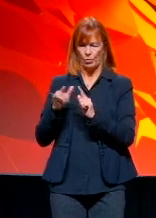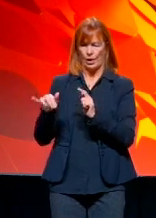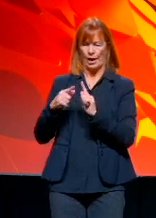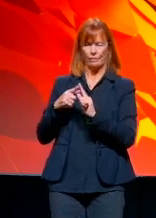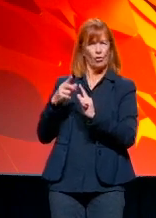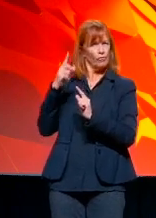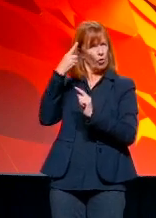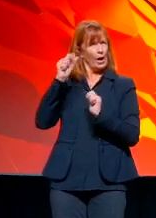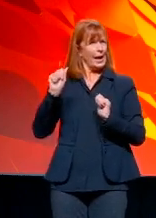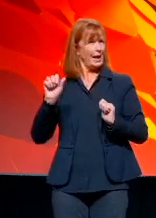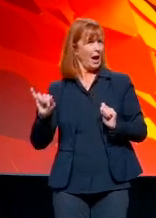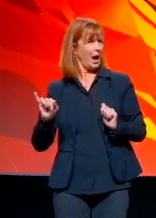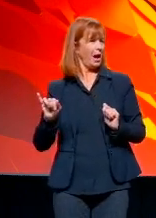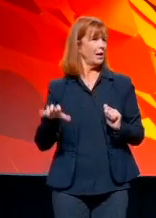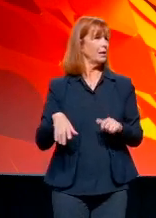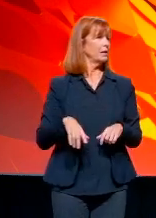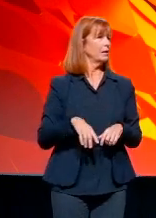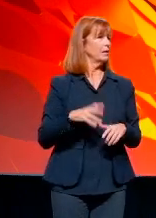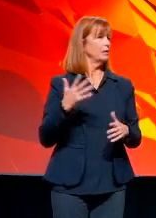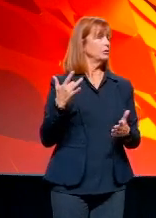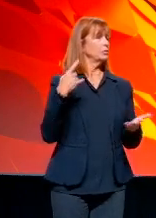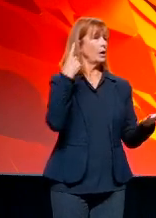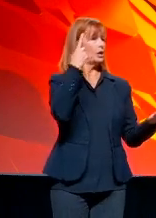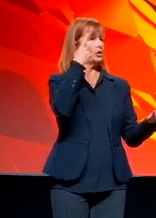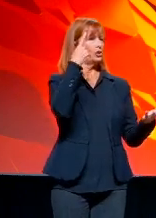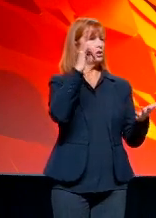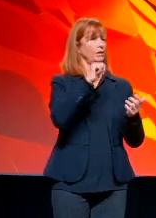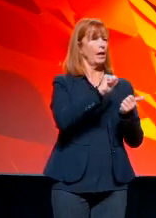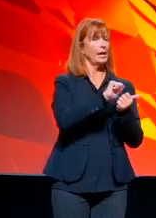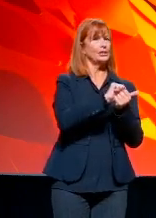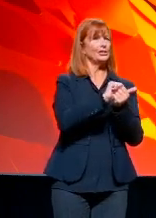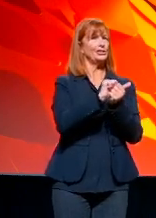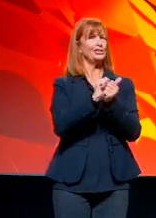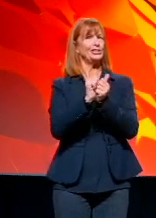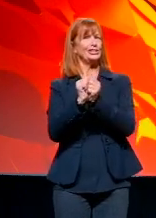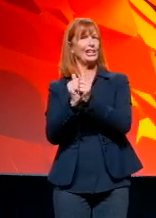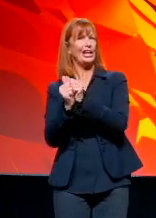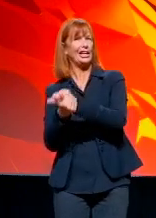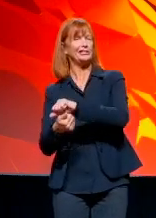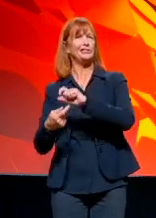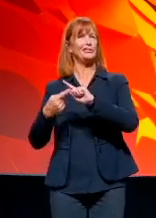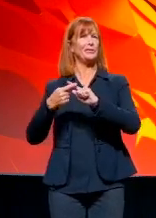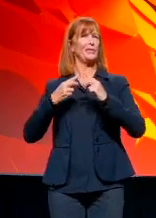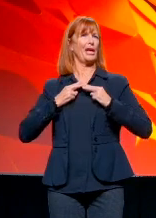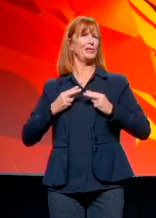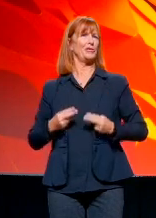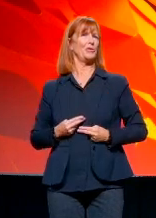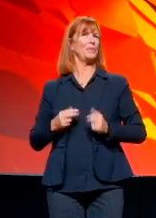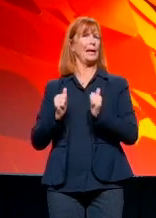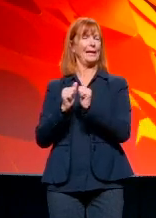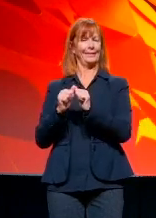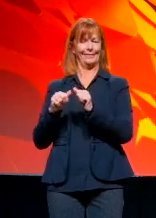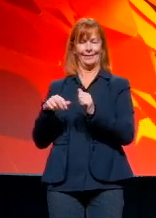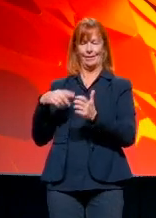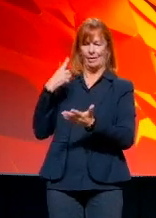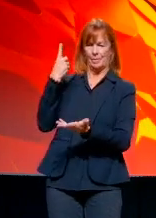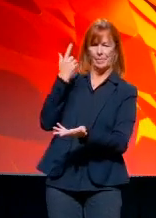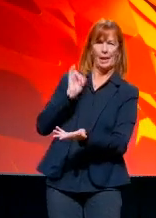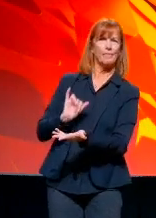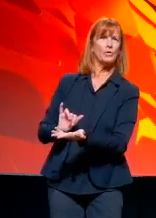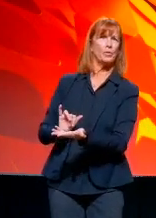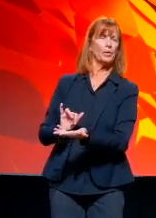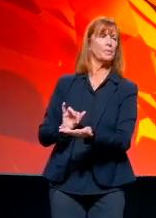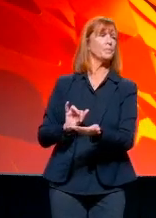So that's why we kind of like converge on this kind of humanoid platform, because like they really allows us to have